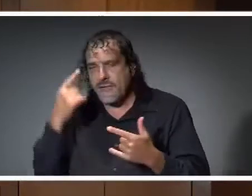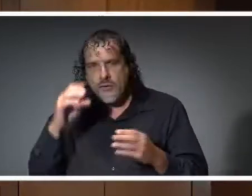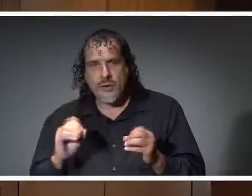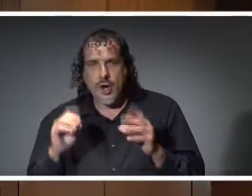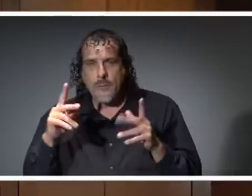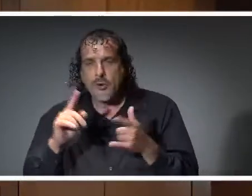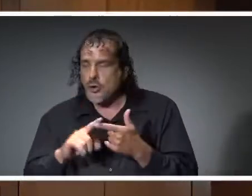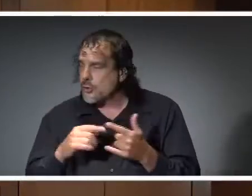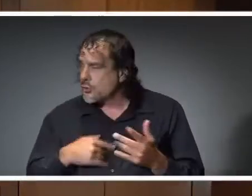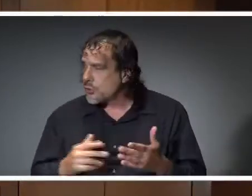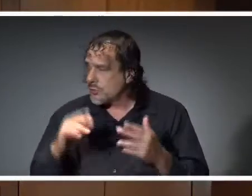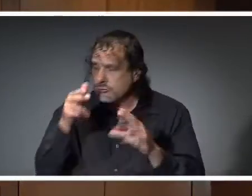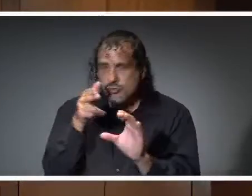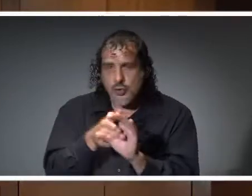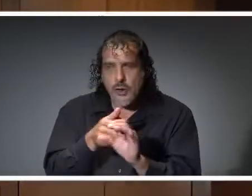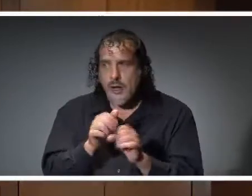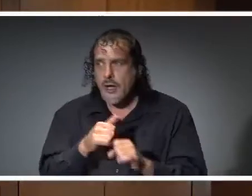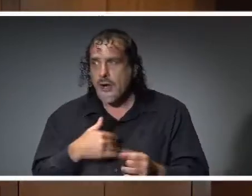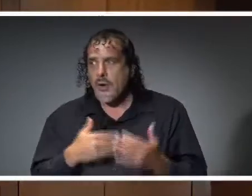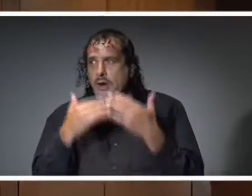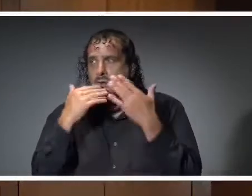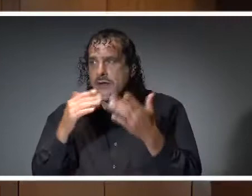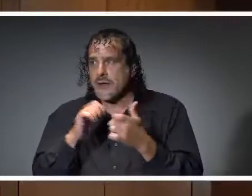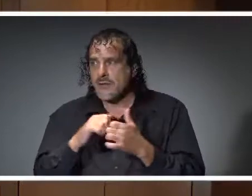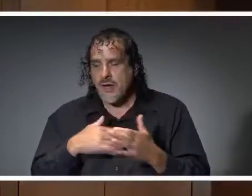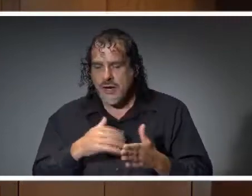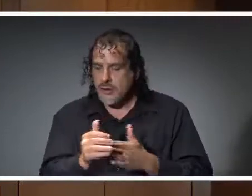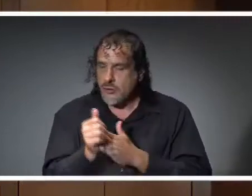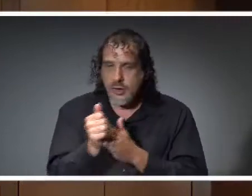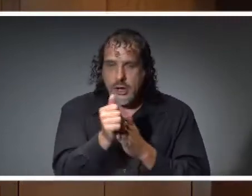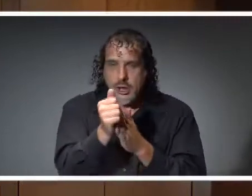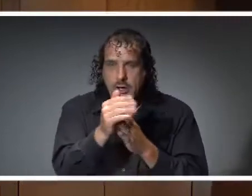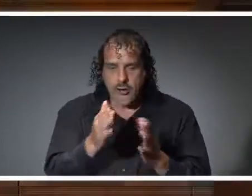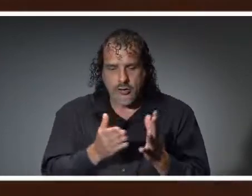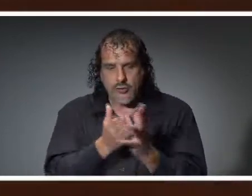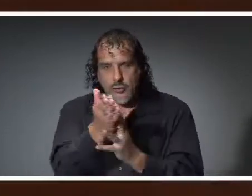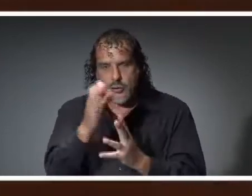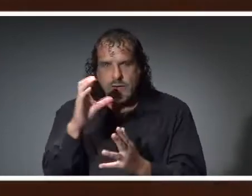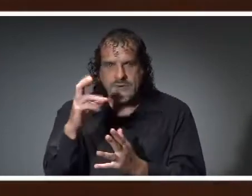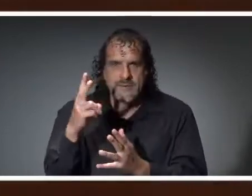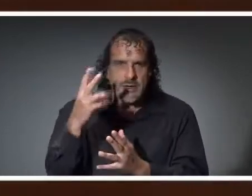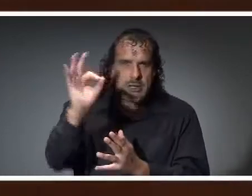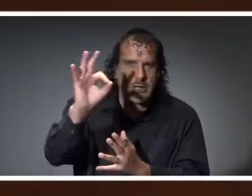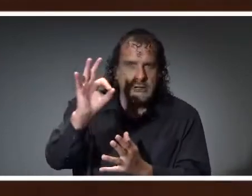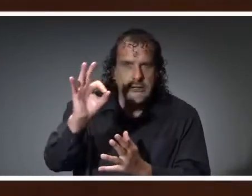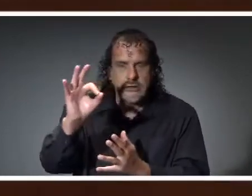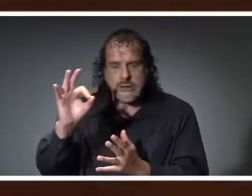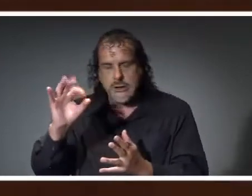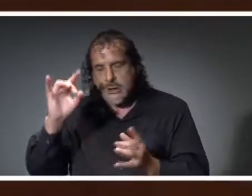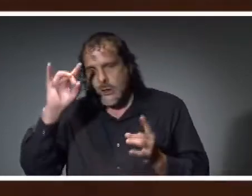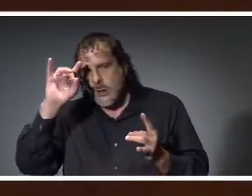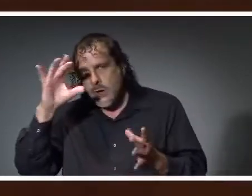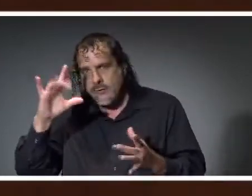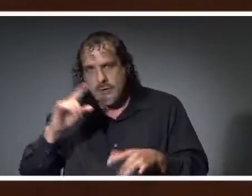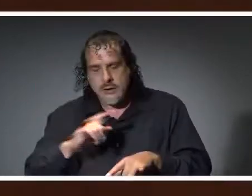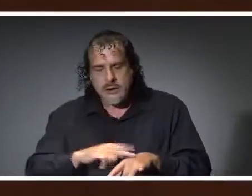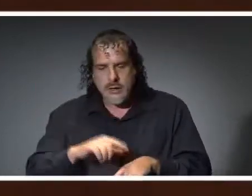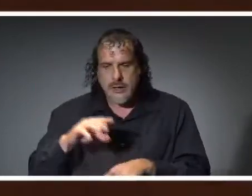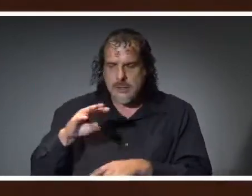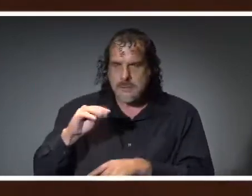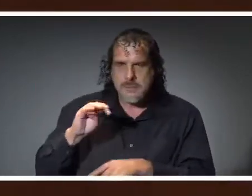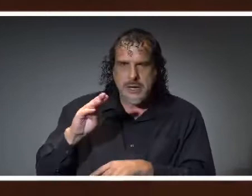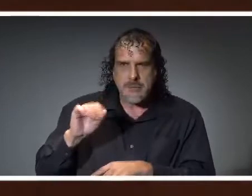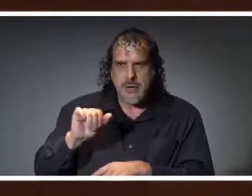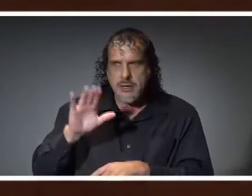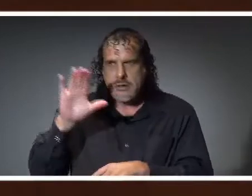to join you today. And I want to thank you for how you've led us through this storm, through COVID-19, and with MEMA, Greg Michelle